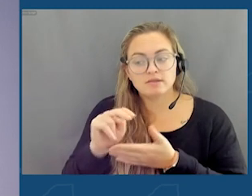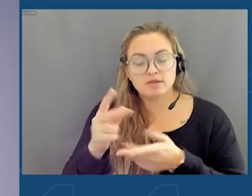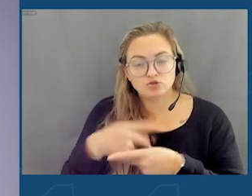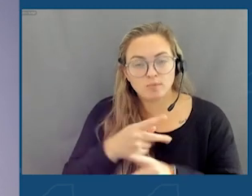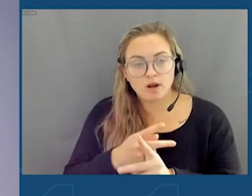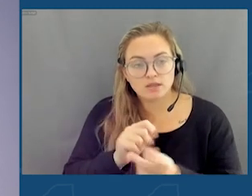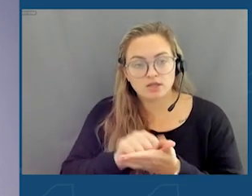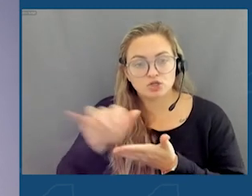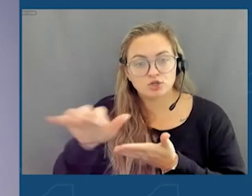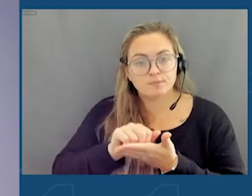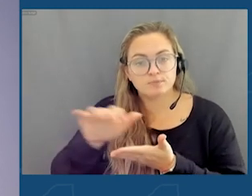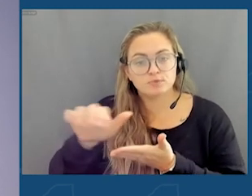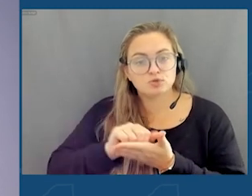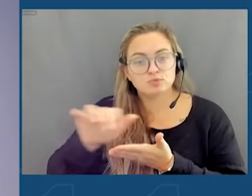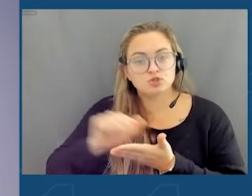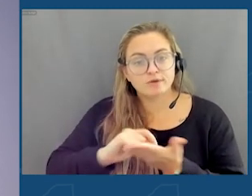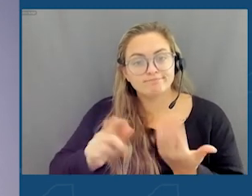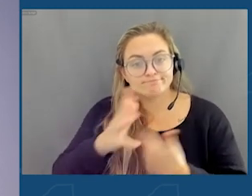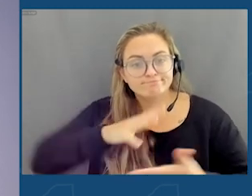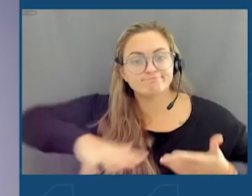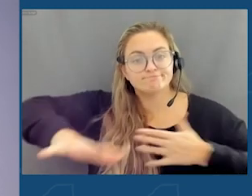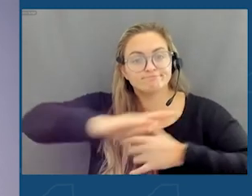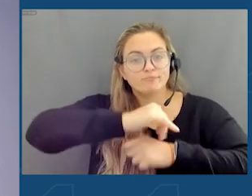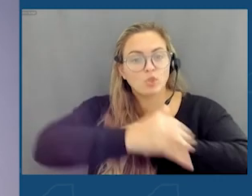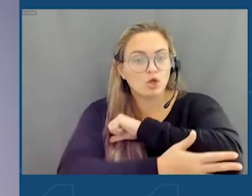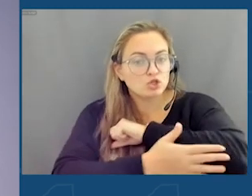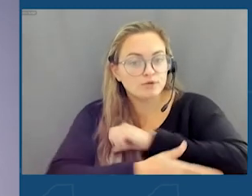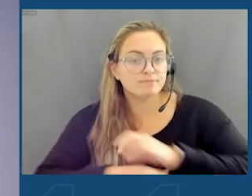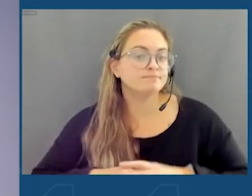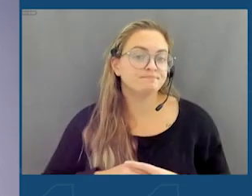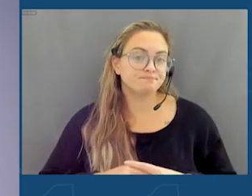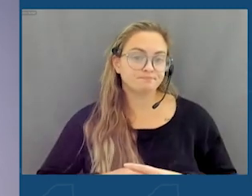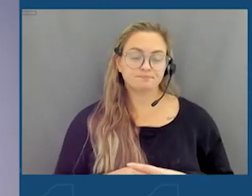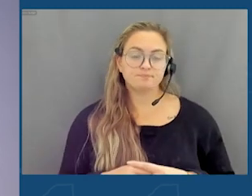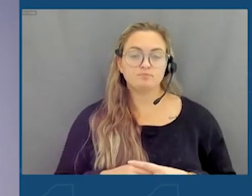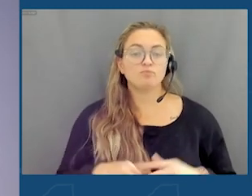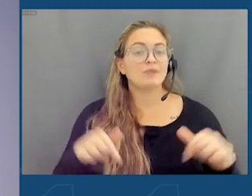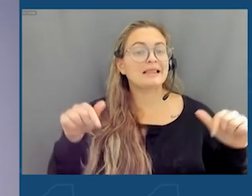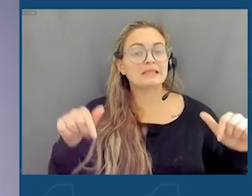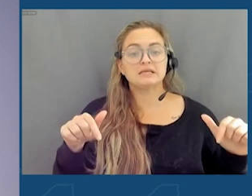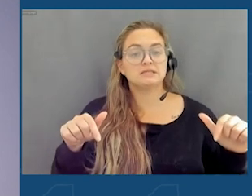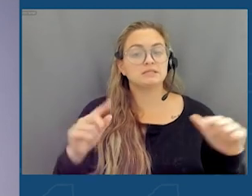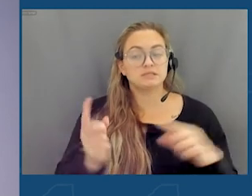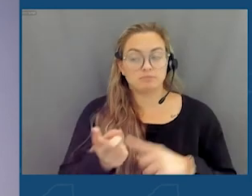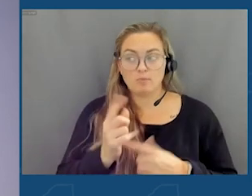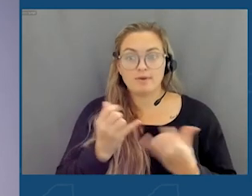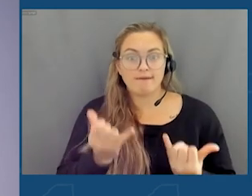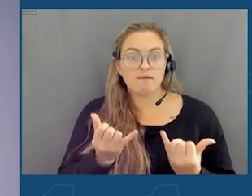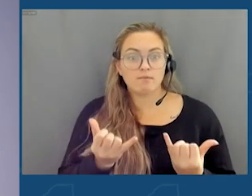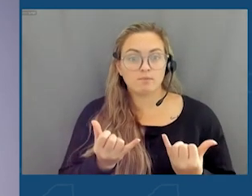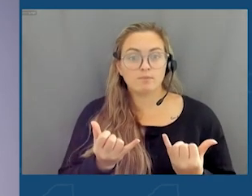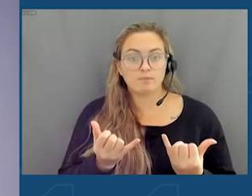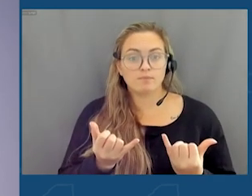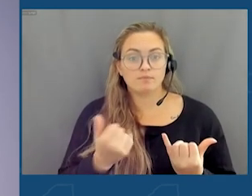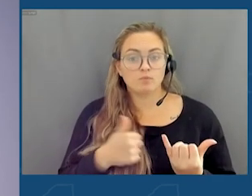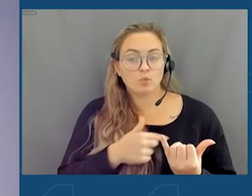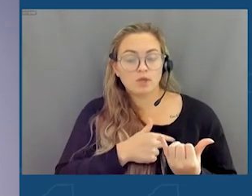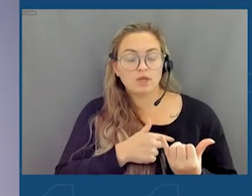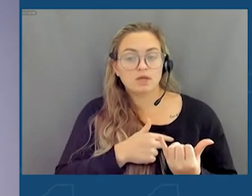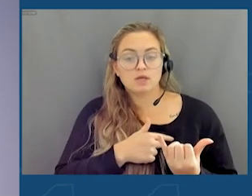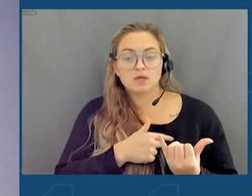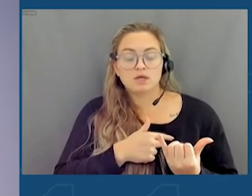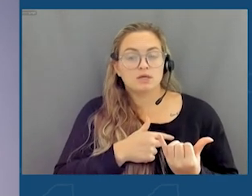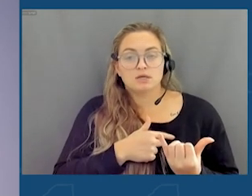shipped all across the country. This is the moment when we